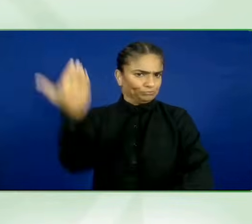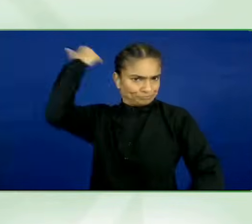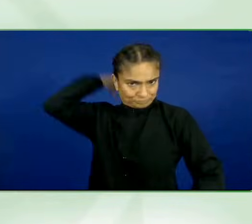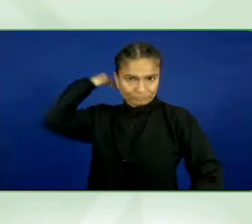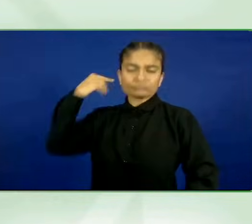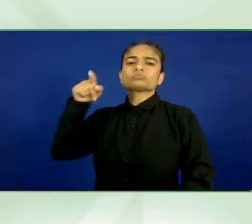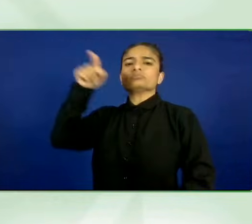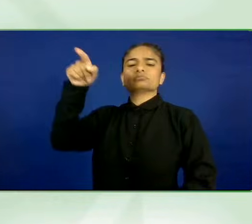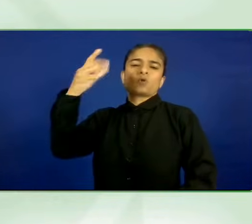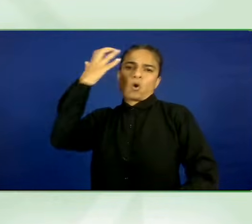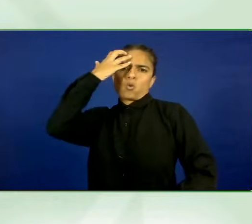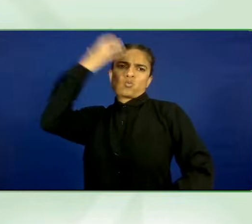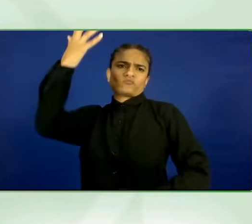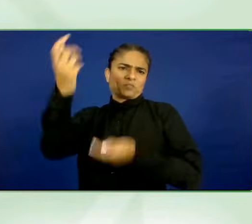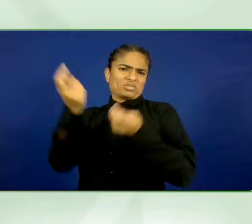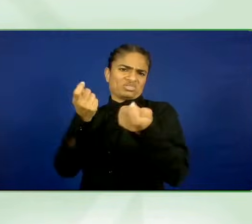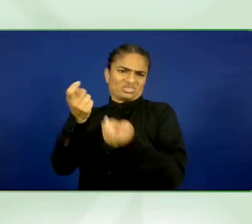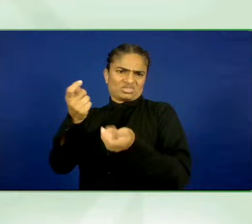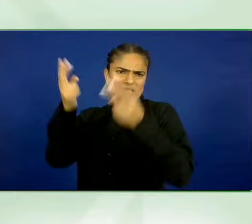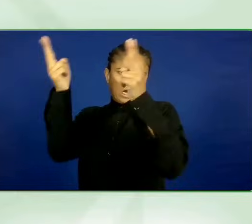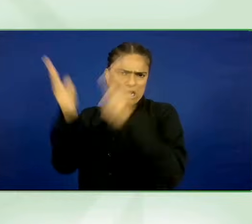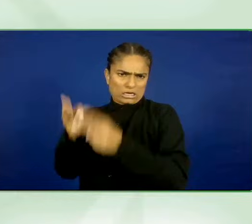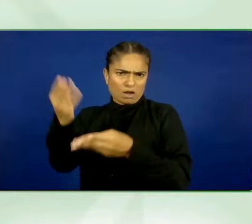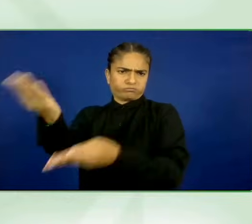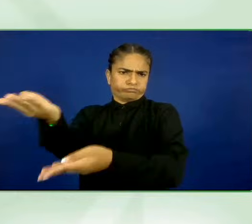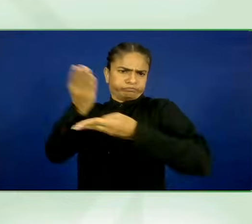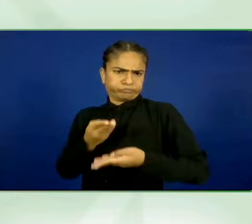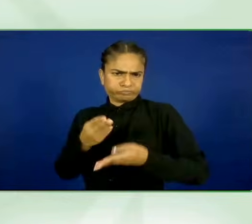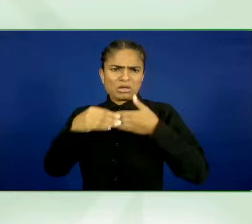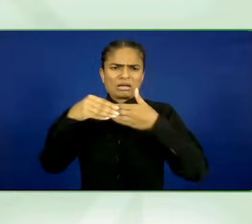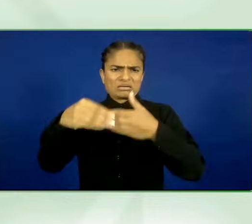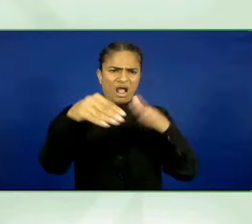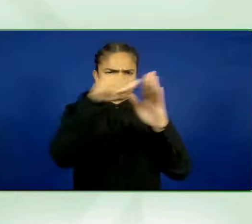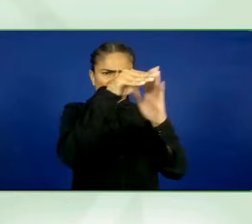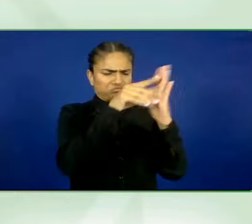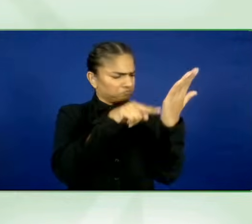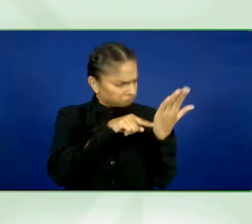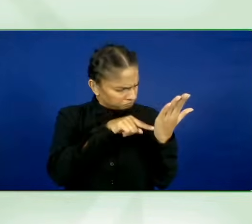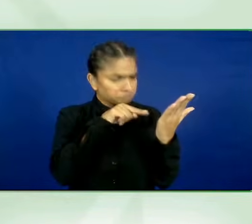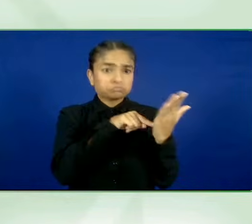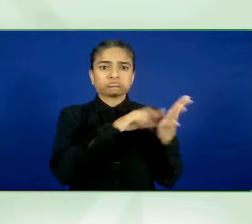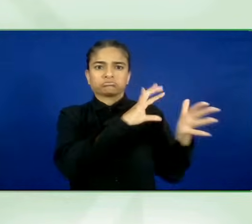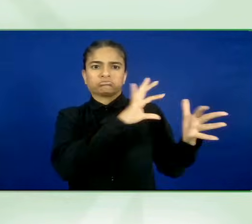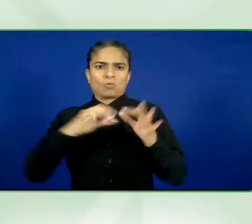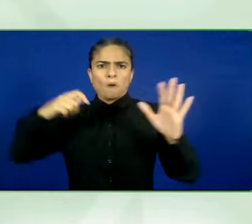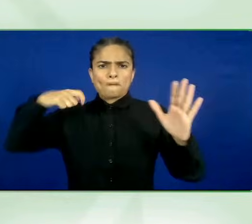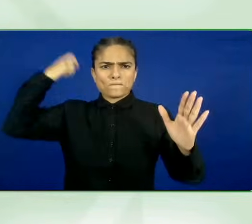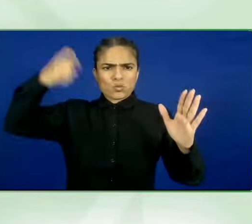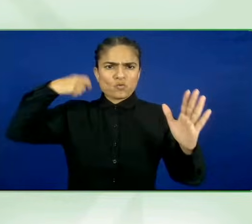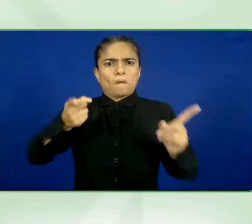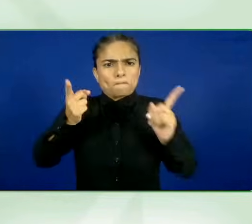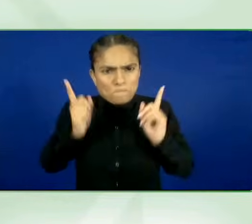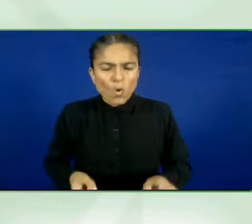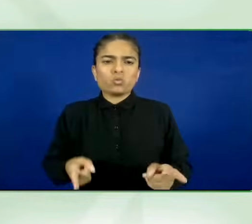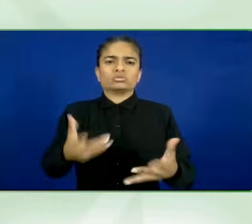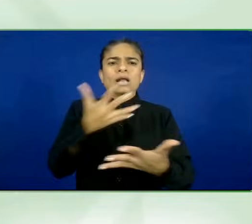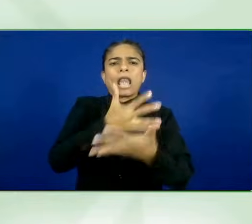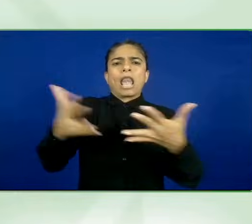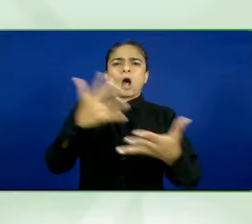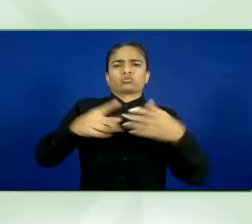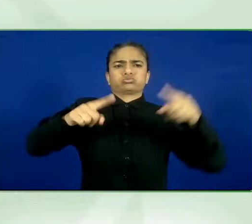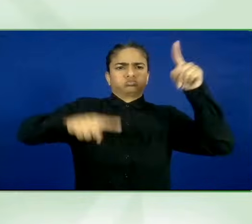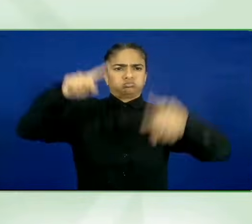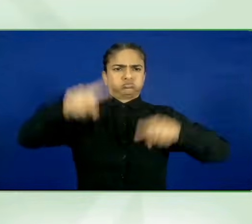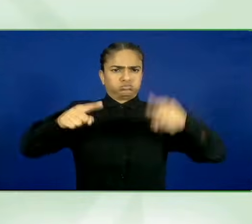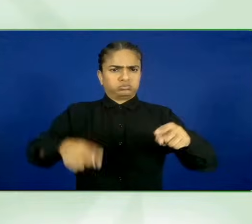So initially it was for movies that have multi-language, they need to have the accessibility feature in place. Then